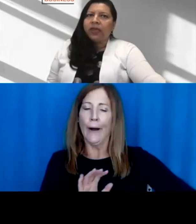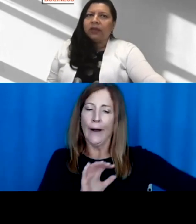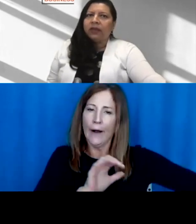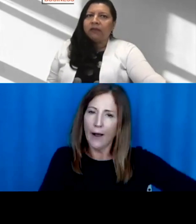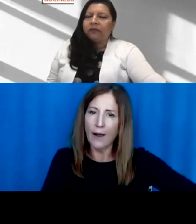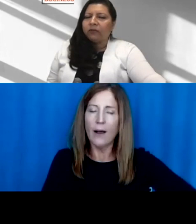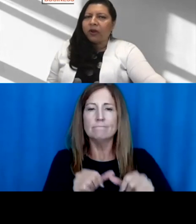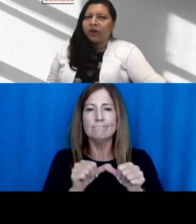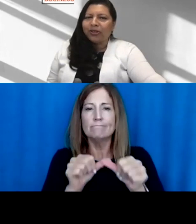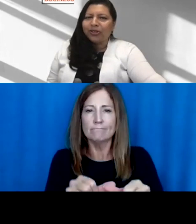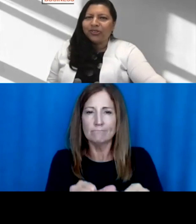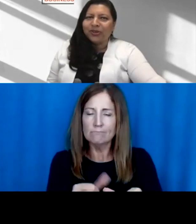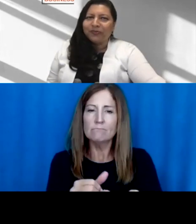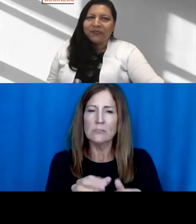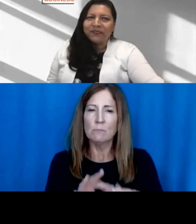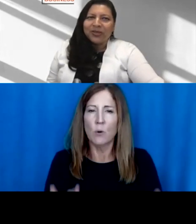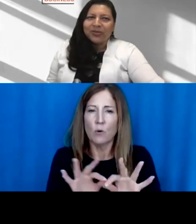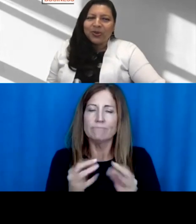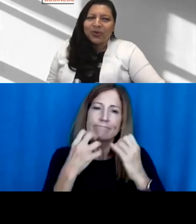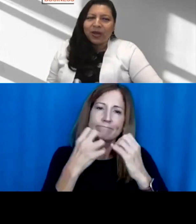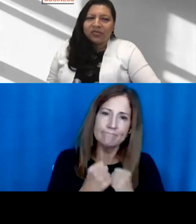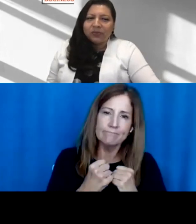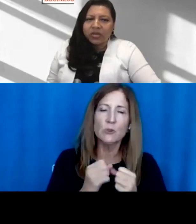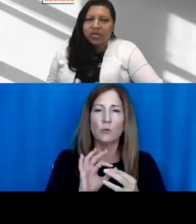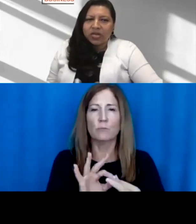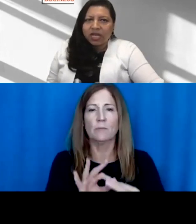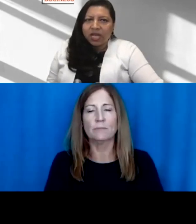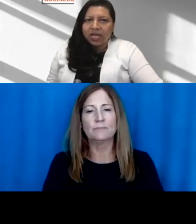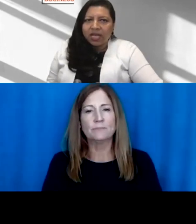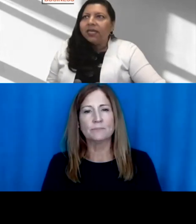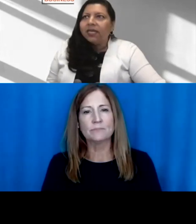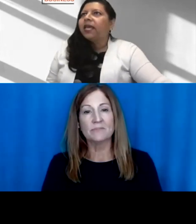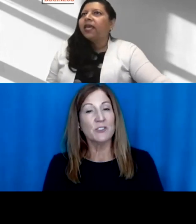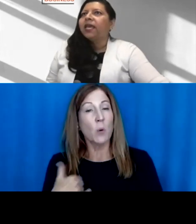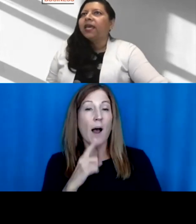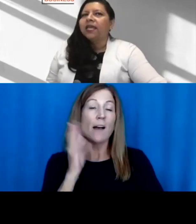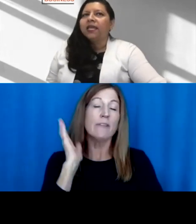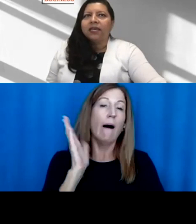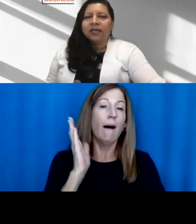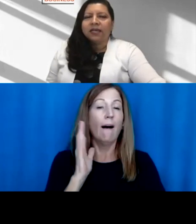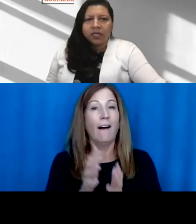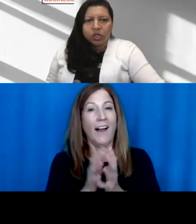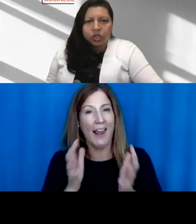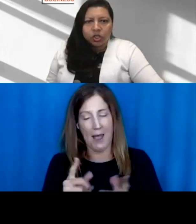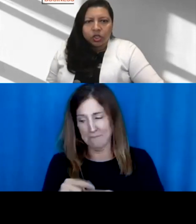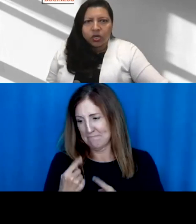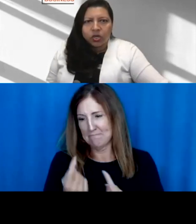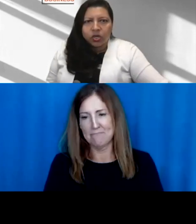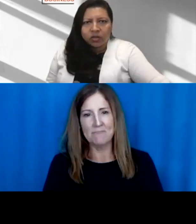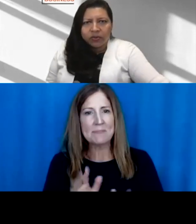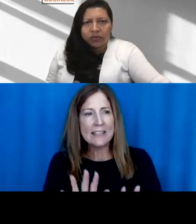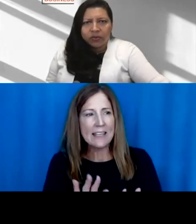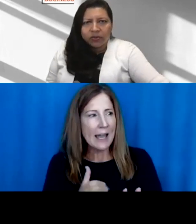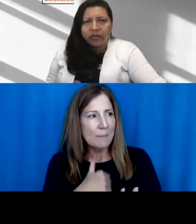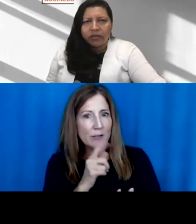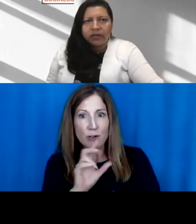long-term and meaningful partnership. So I've spoken a lot, and I'm not sure,